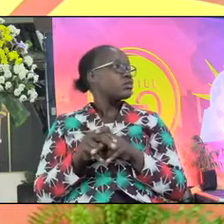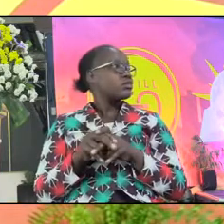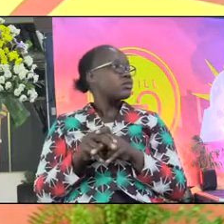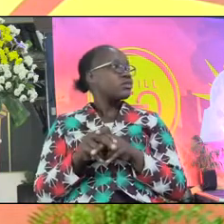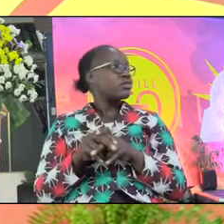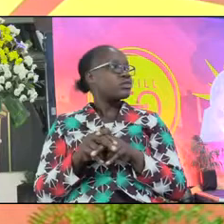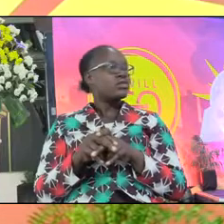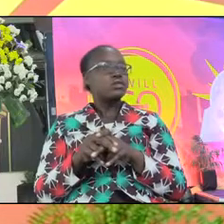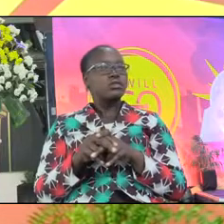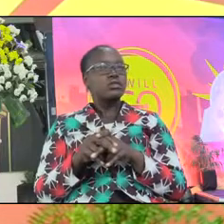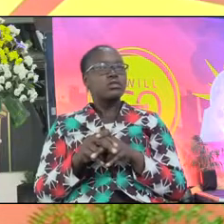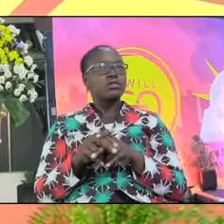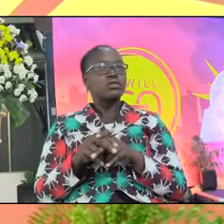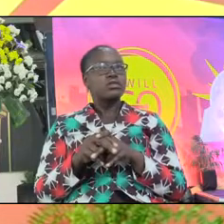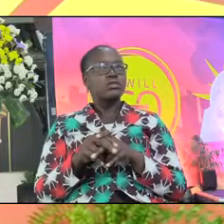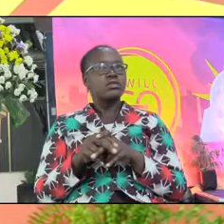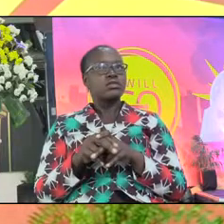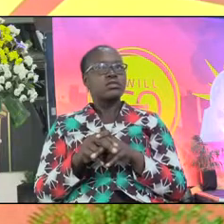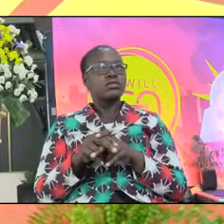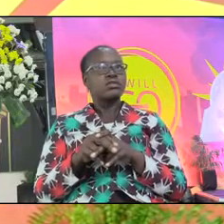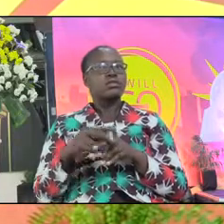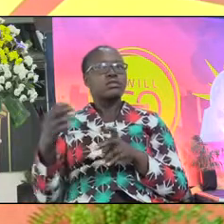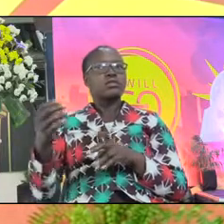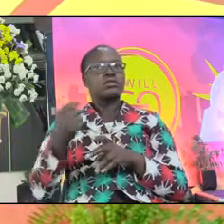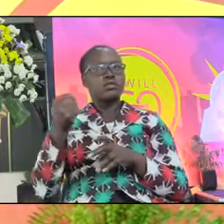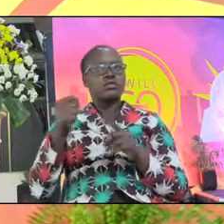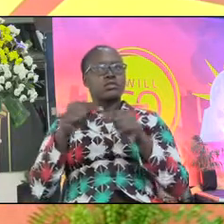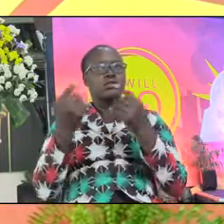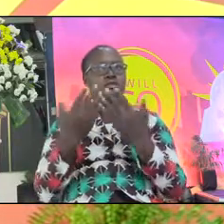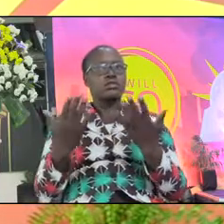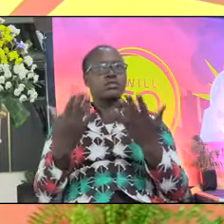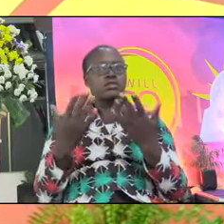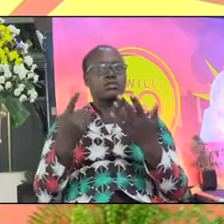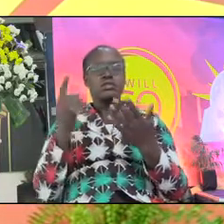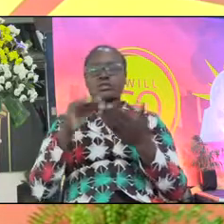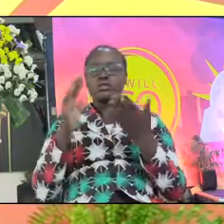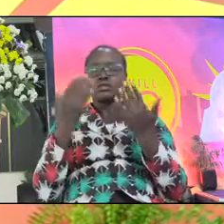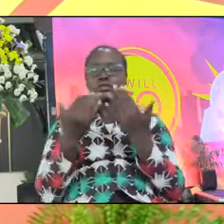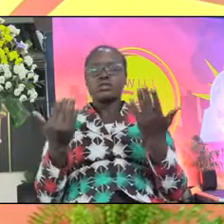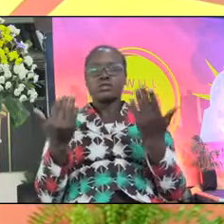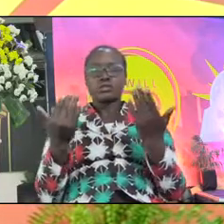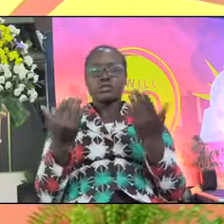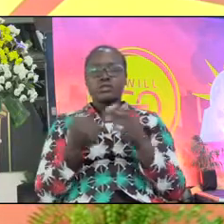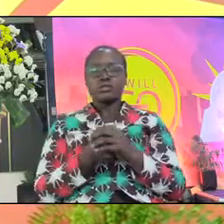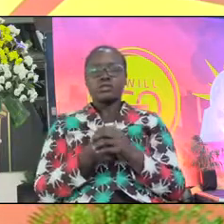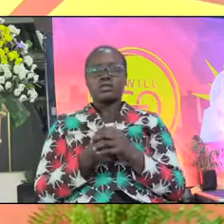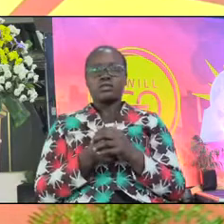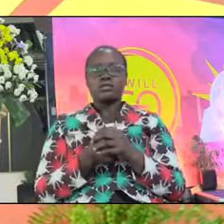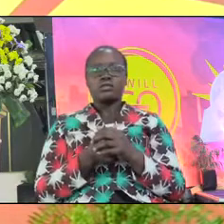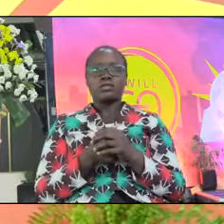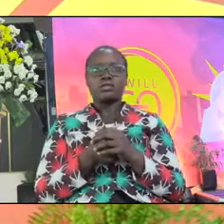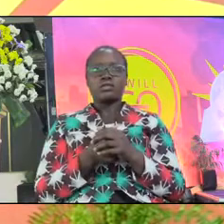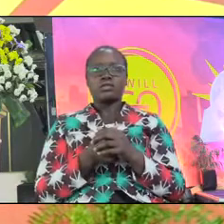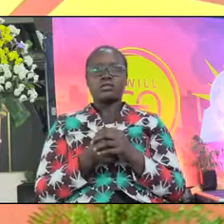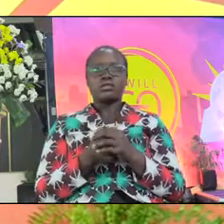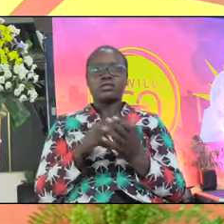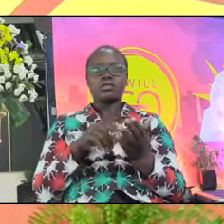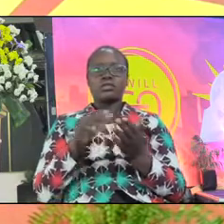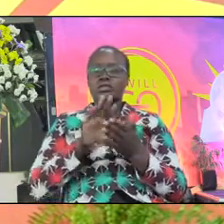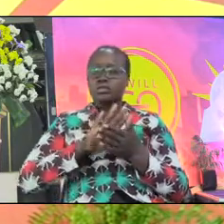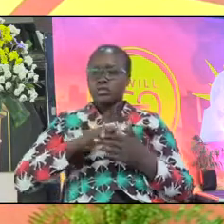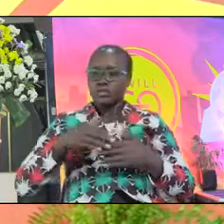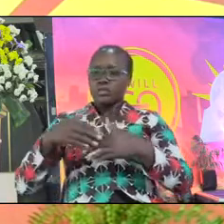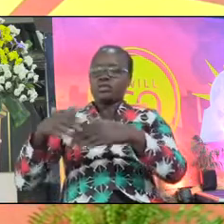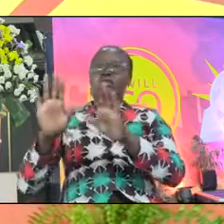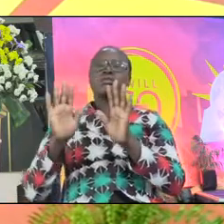You can on a broken piece. But there's one more thing before I sit down. You ought to walk away